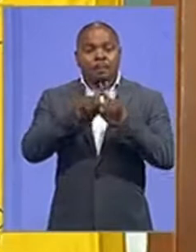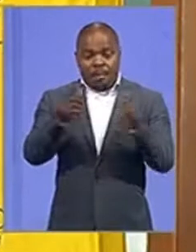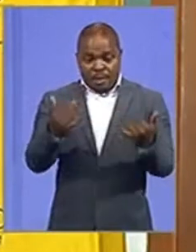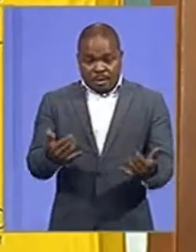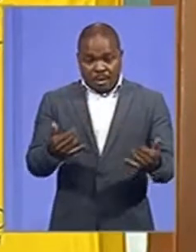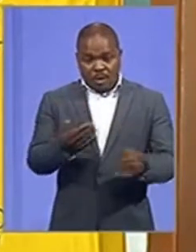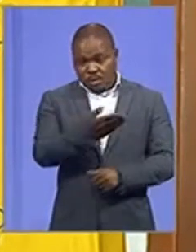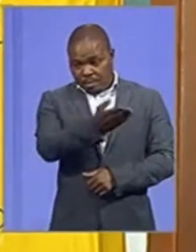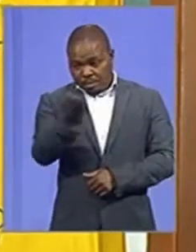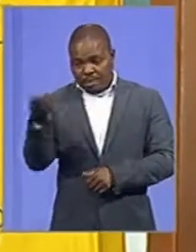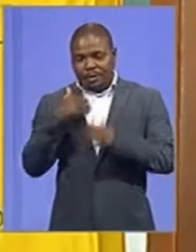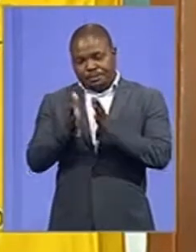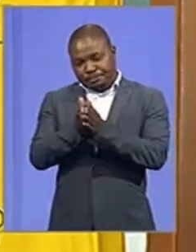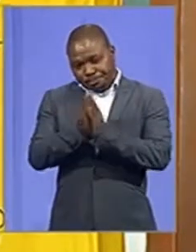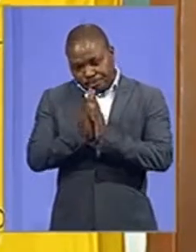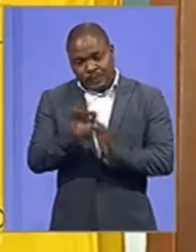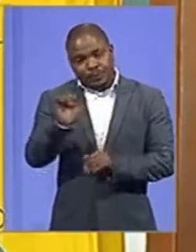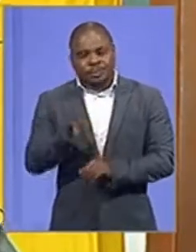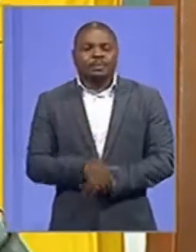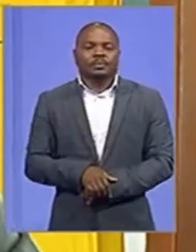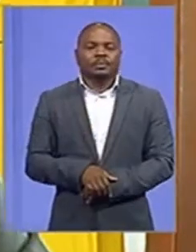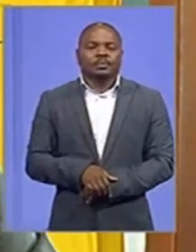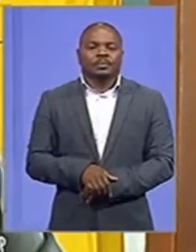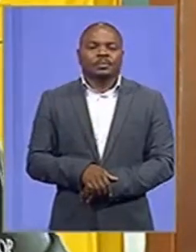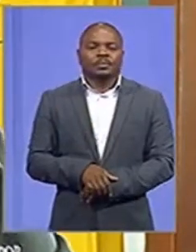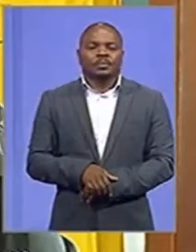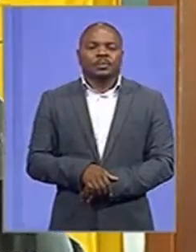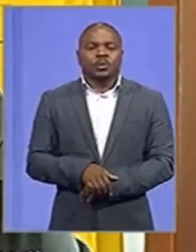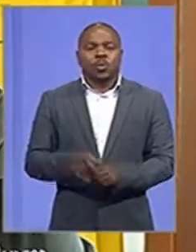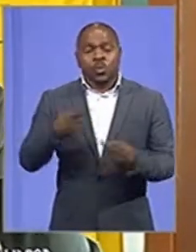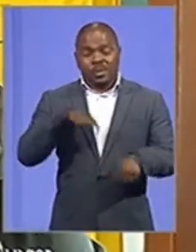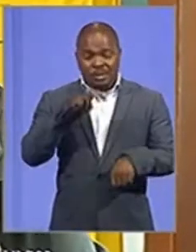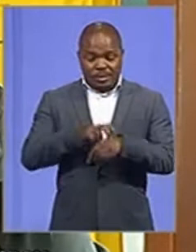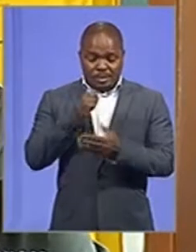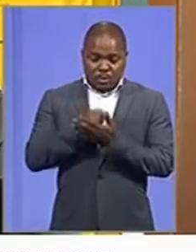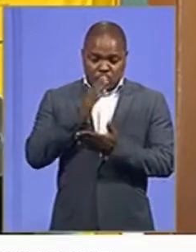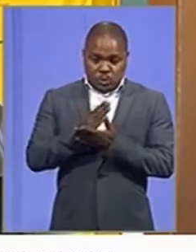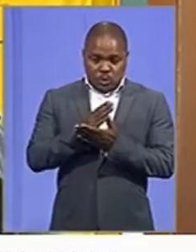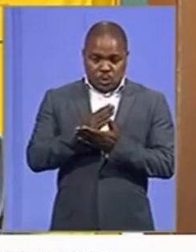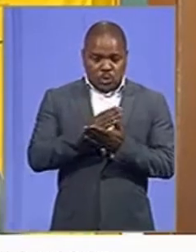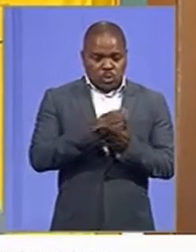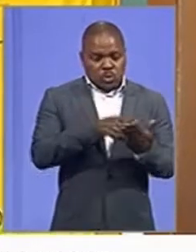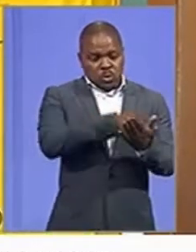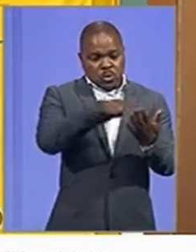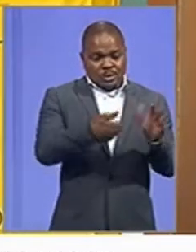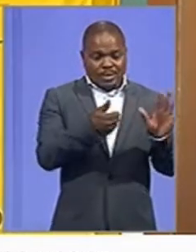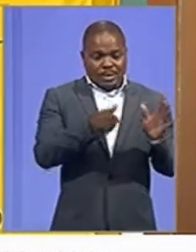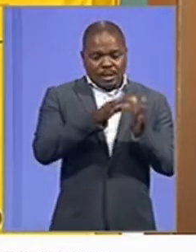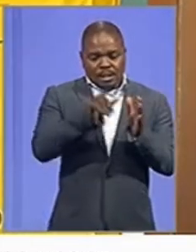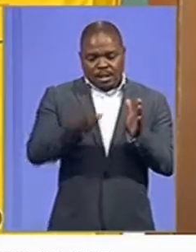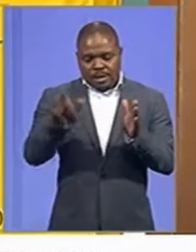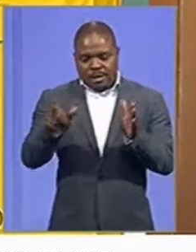you that we make sure that we bury our learners with